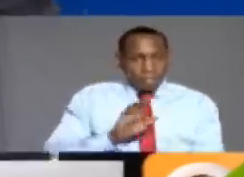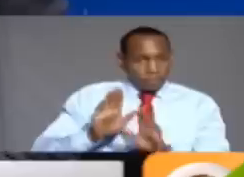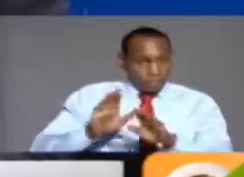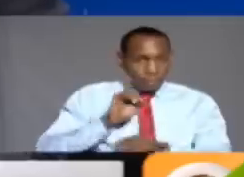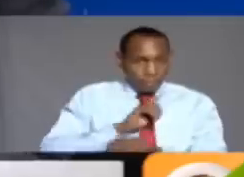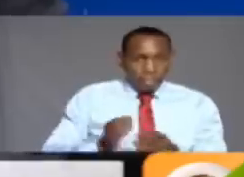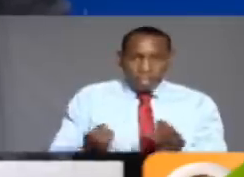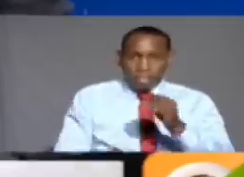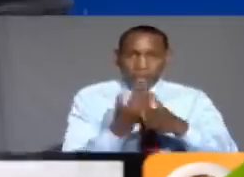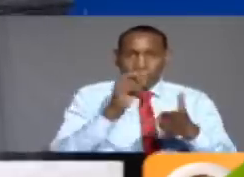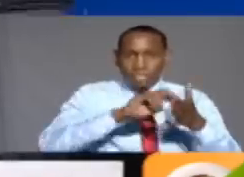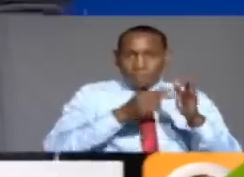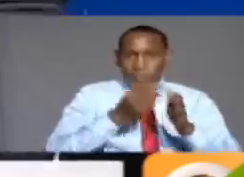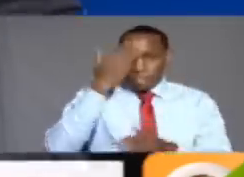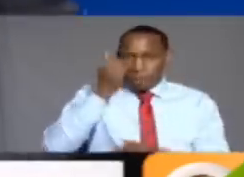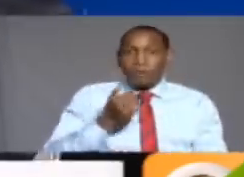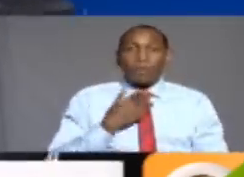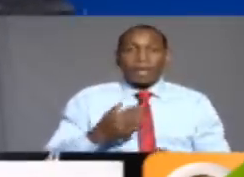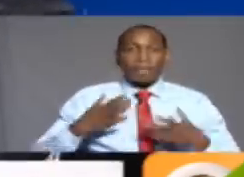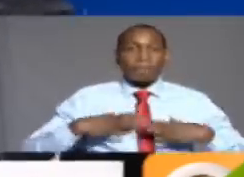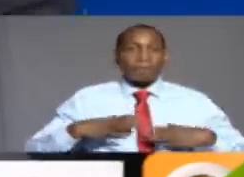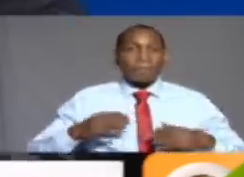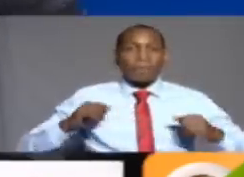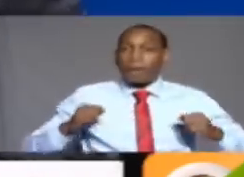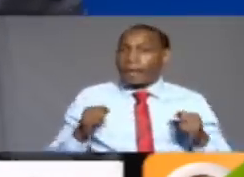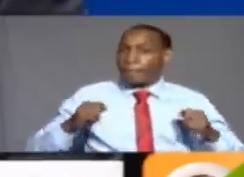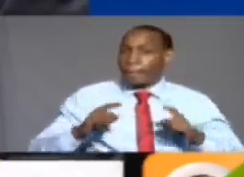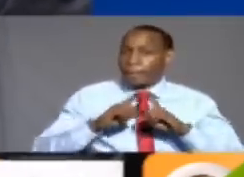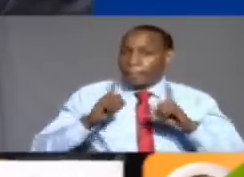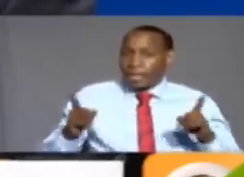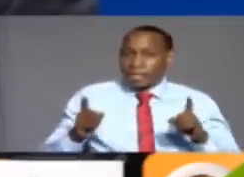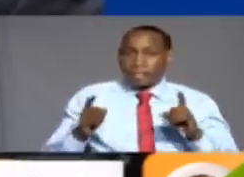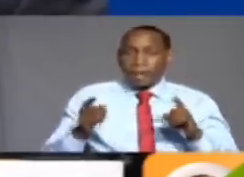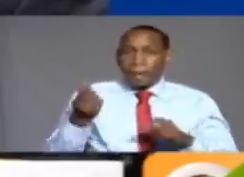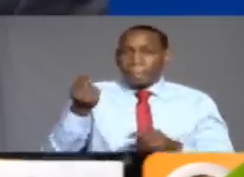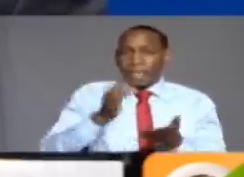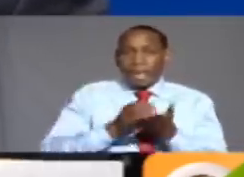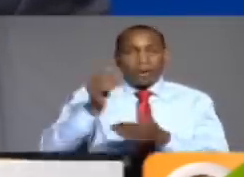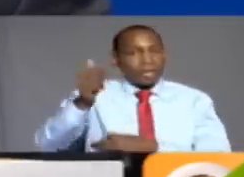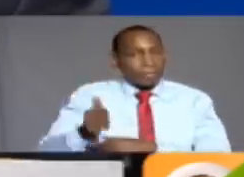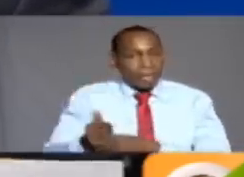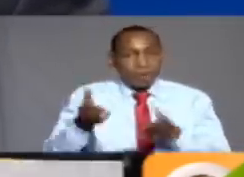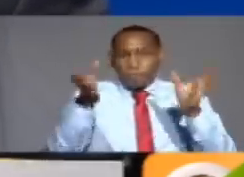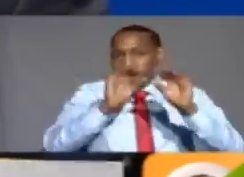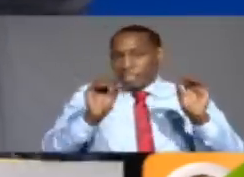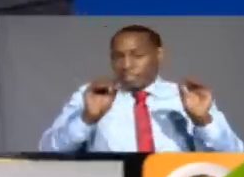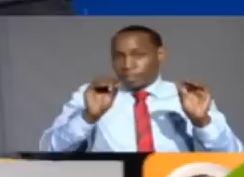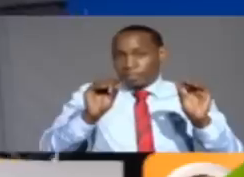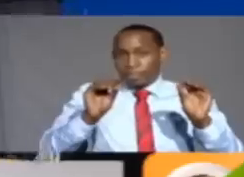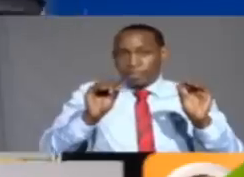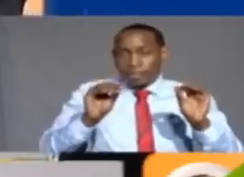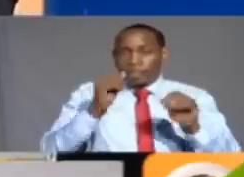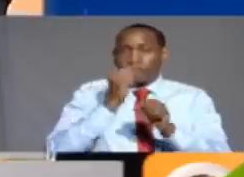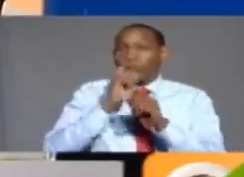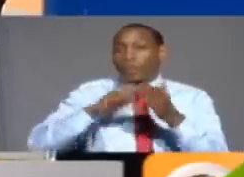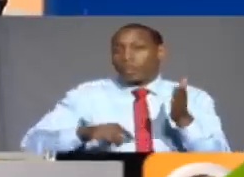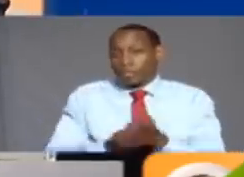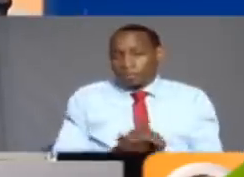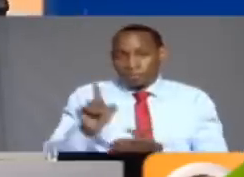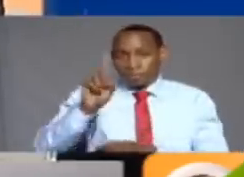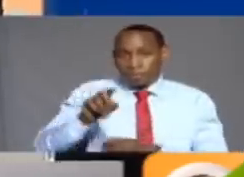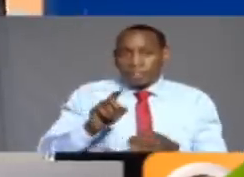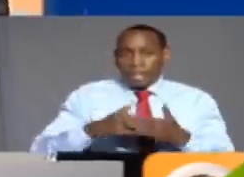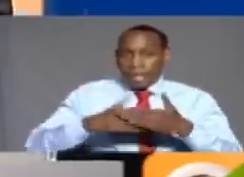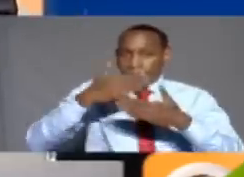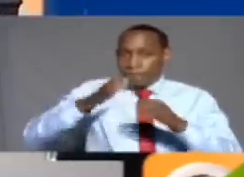let me finish. You are launching a project because you want to make people happy. But you know that money has not been allocated in the budget. So what are you doing? So what's going to happen is